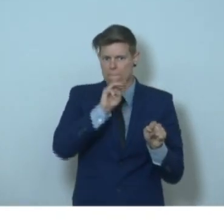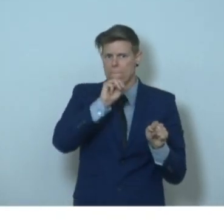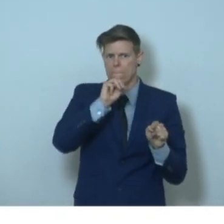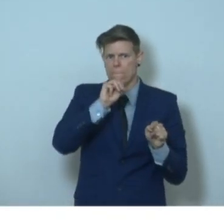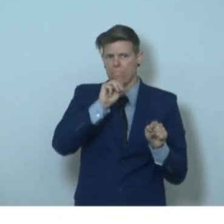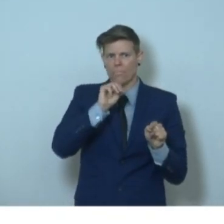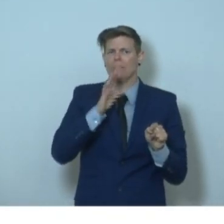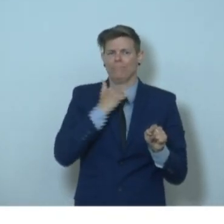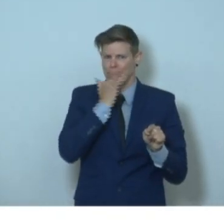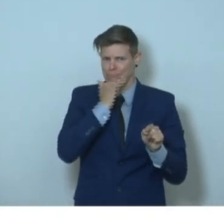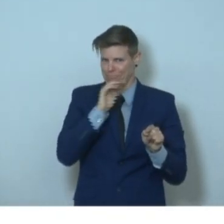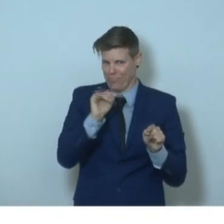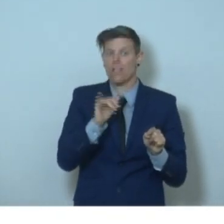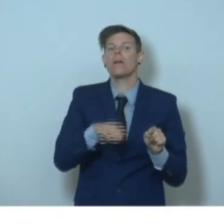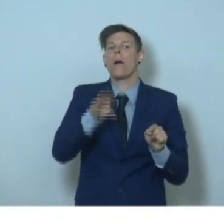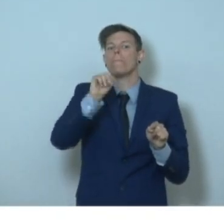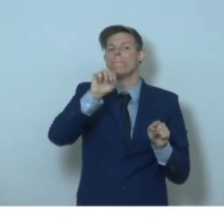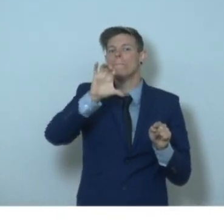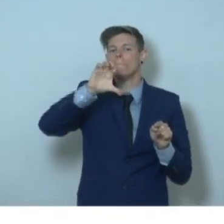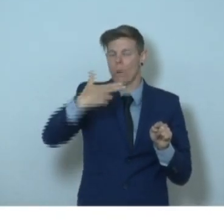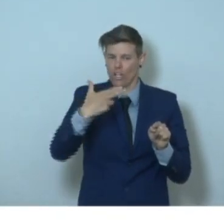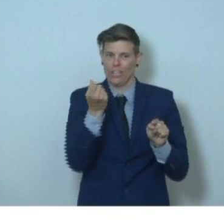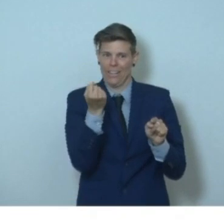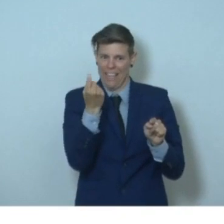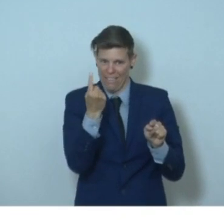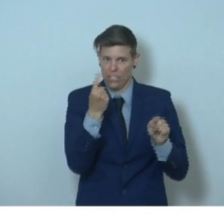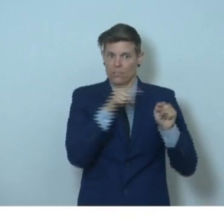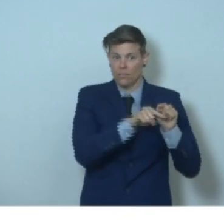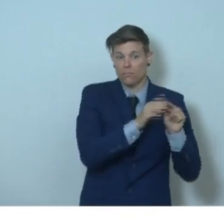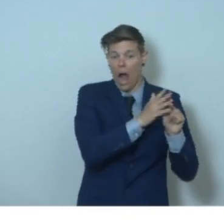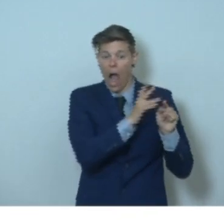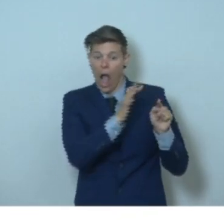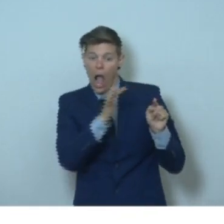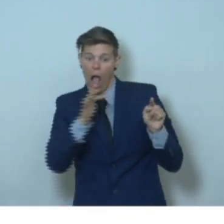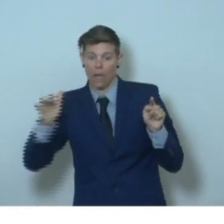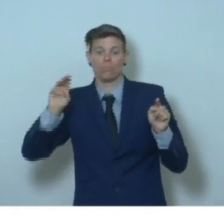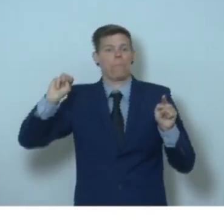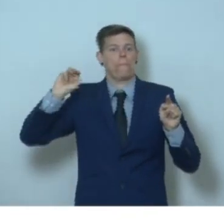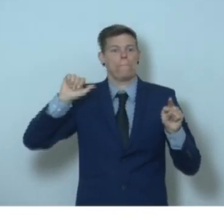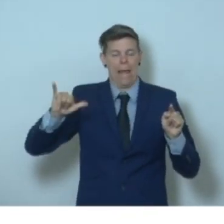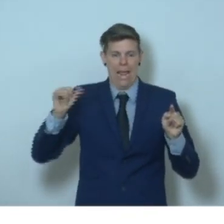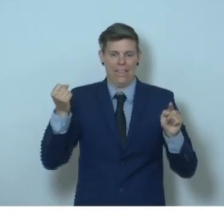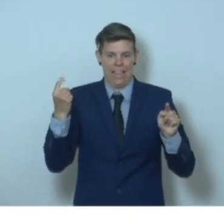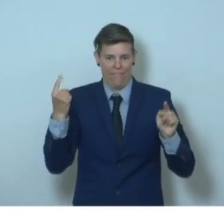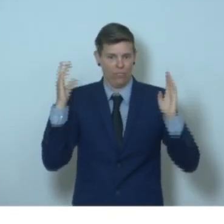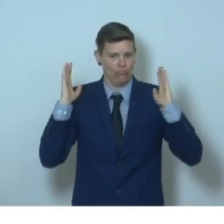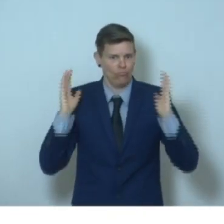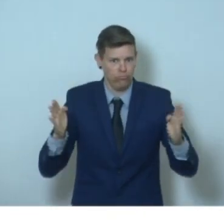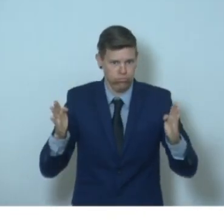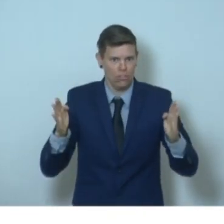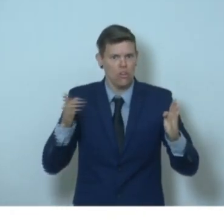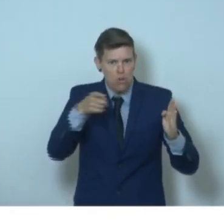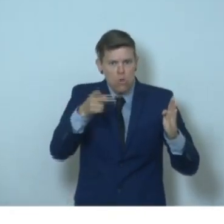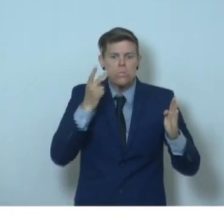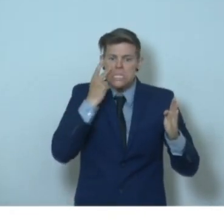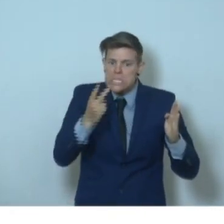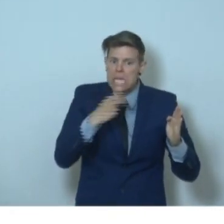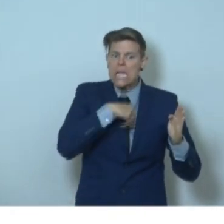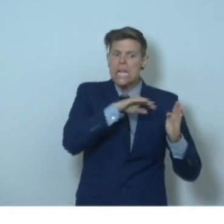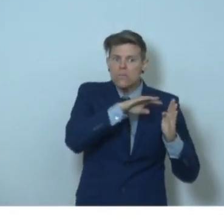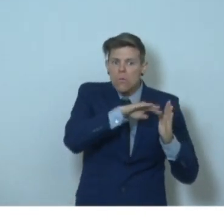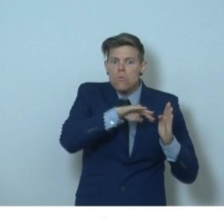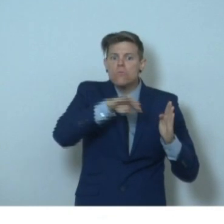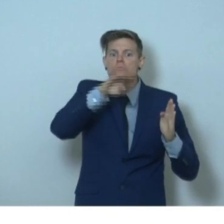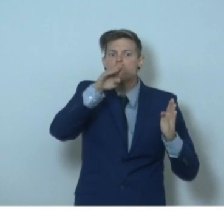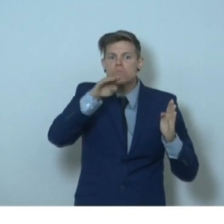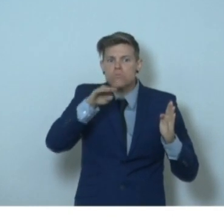11th all the way up to May 1st. And then you can see sort of a plateauing that happened and then a drop. And we were very